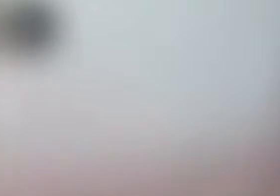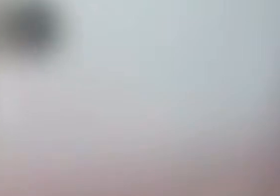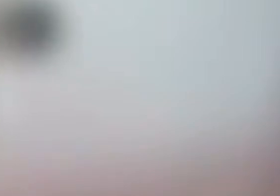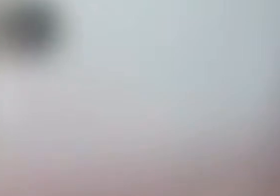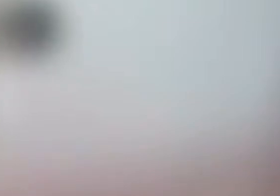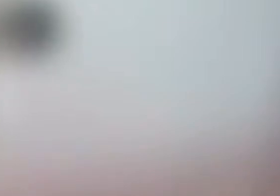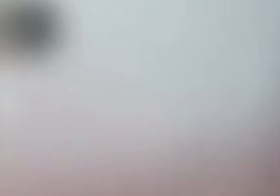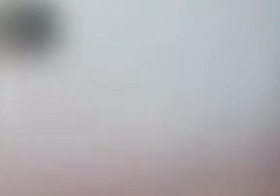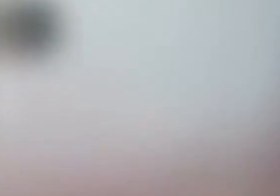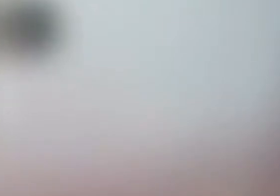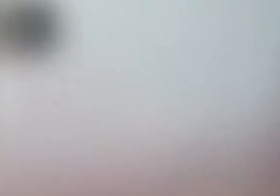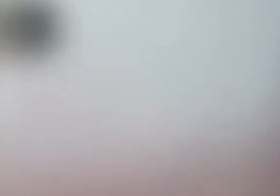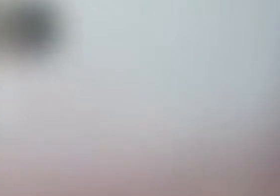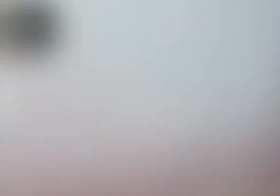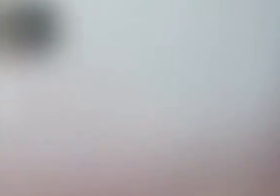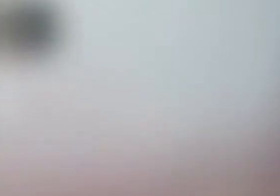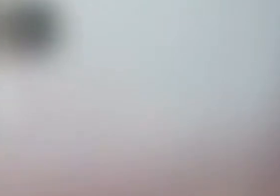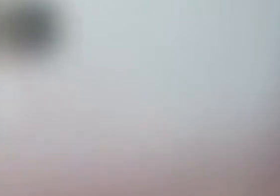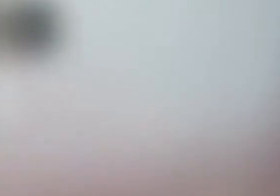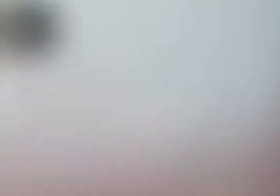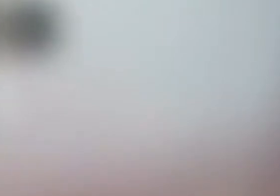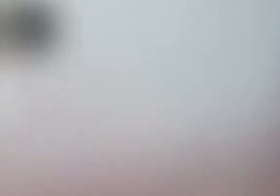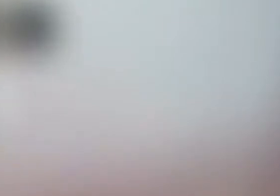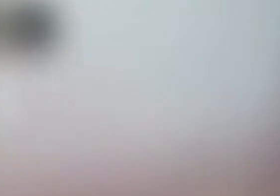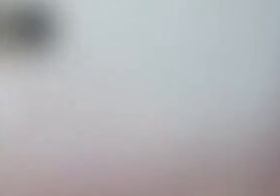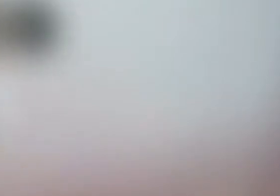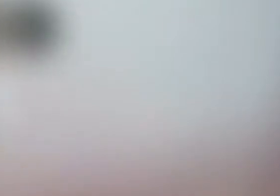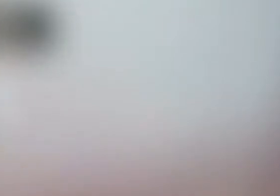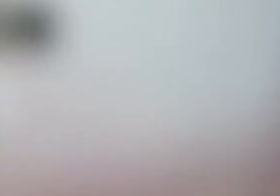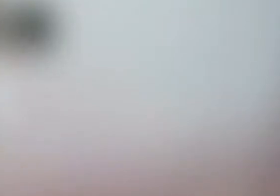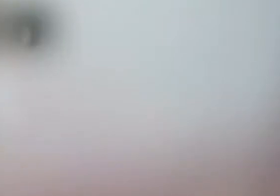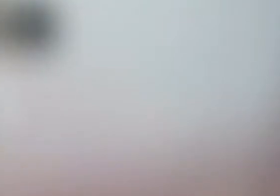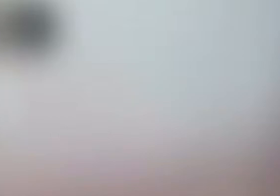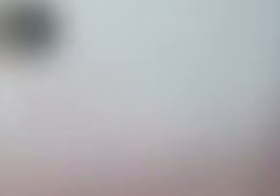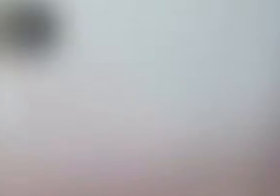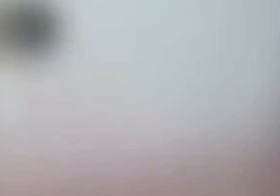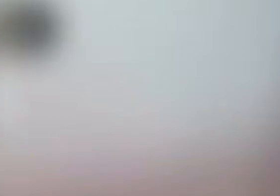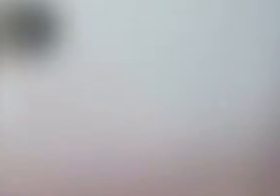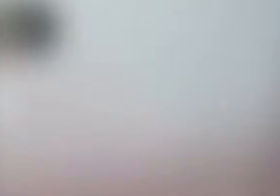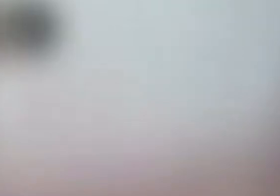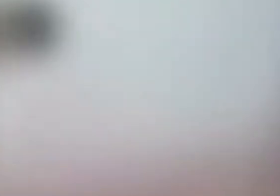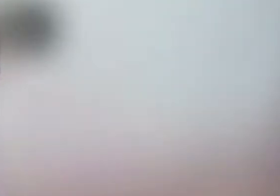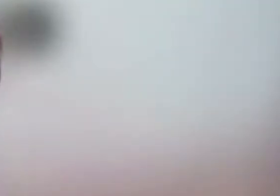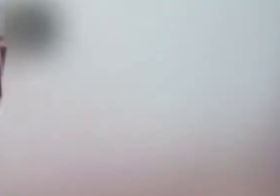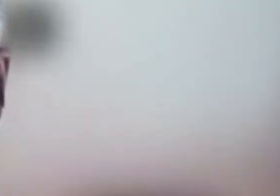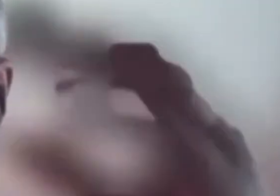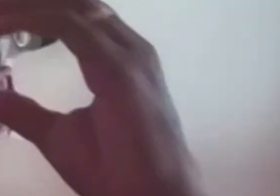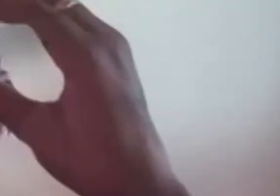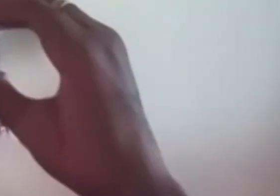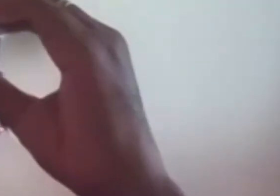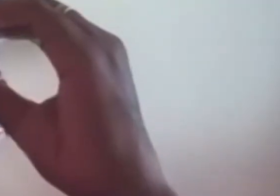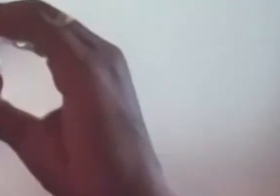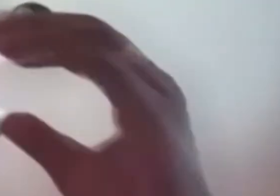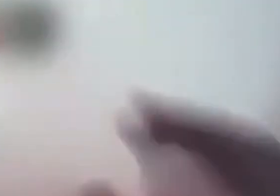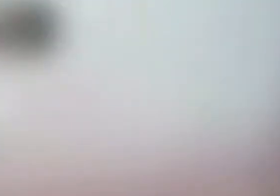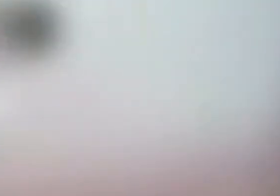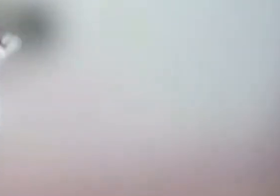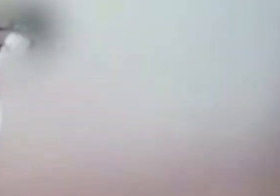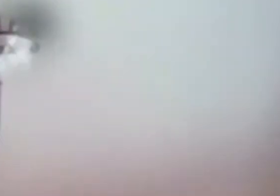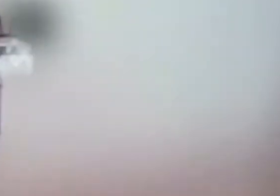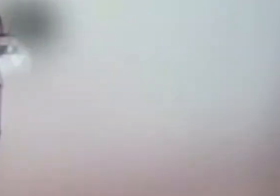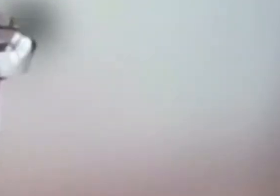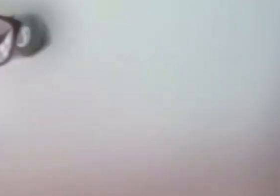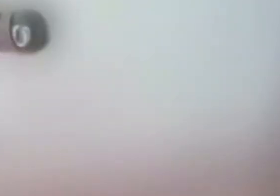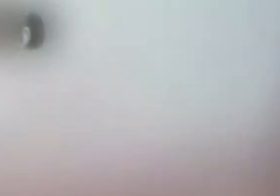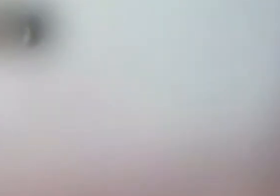Now, situations in which we tend to support or encourage 2 tests are situations